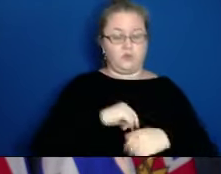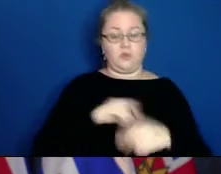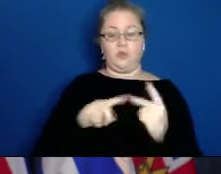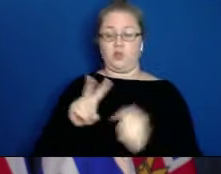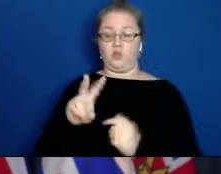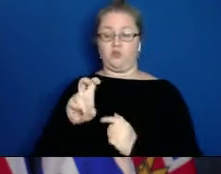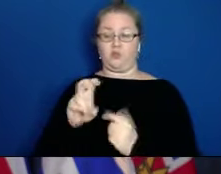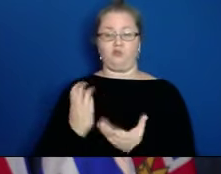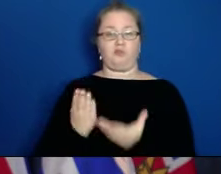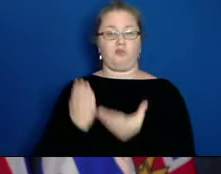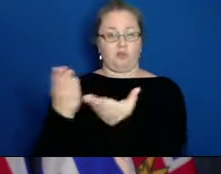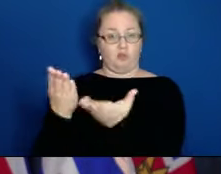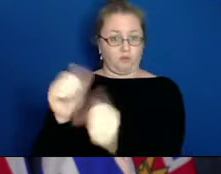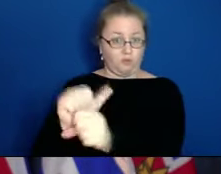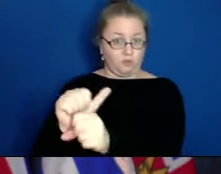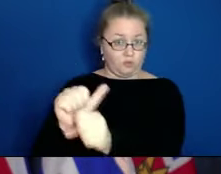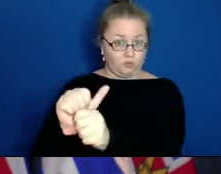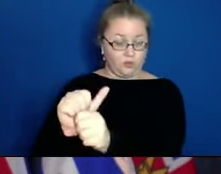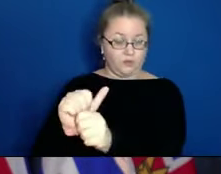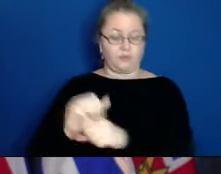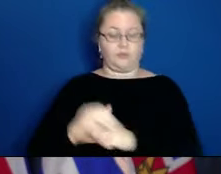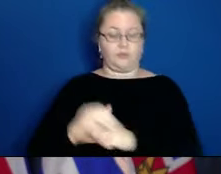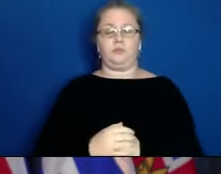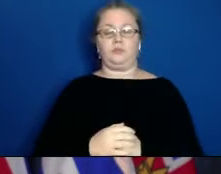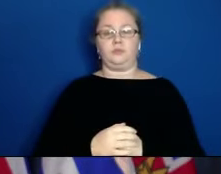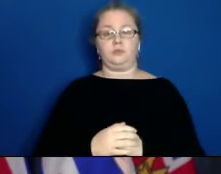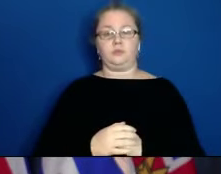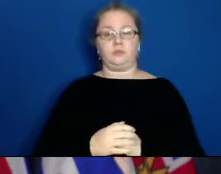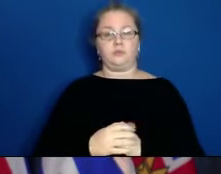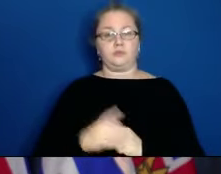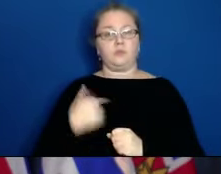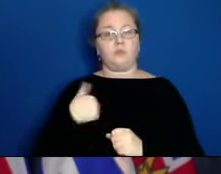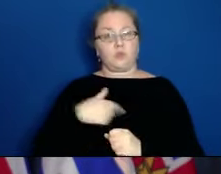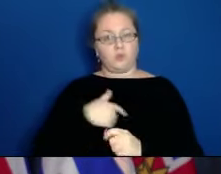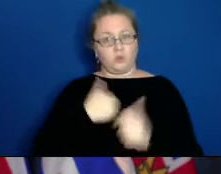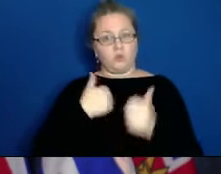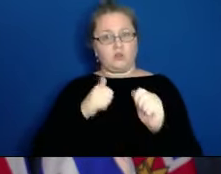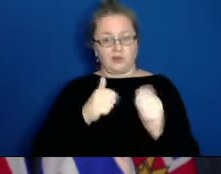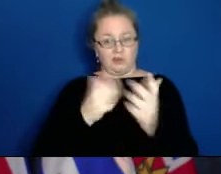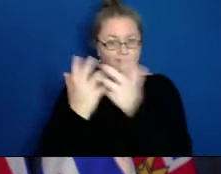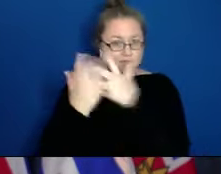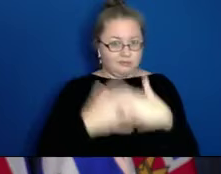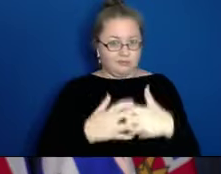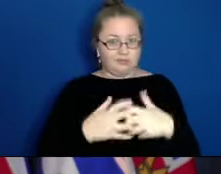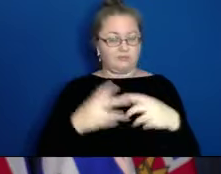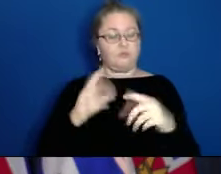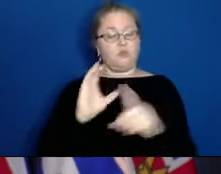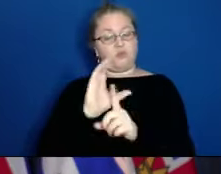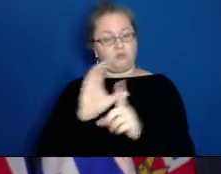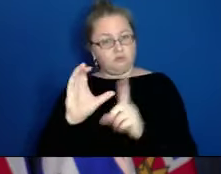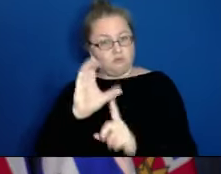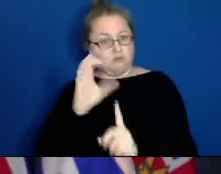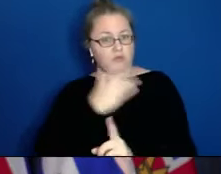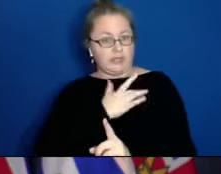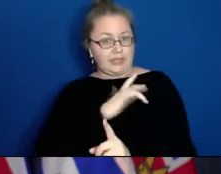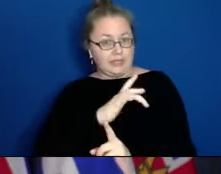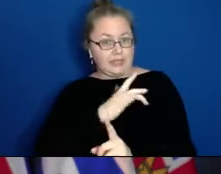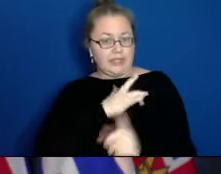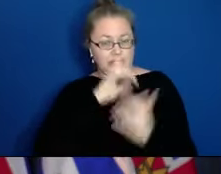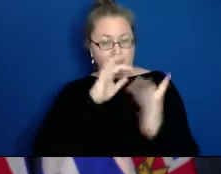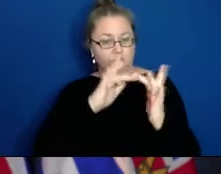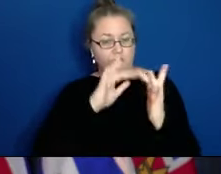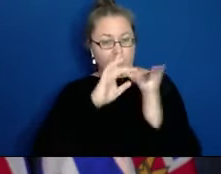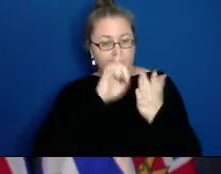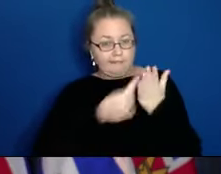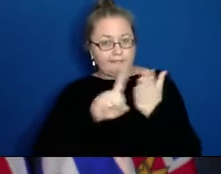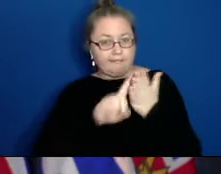in the offer stage. And we're also funding culturally sensitive contact tracing supports for